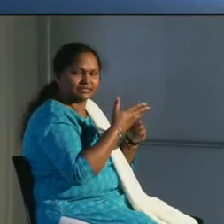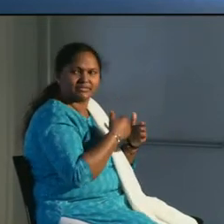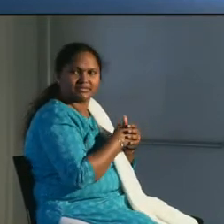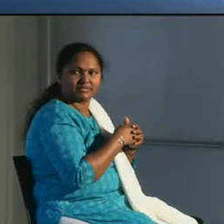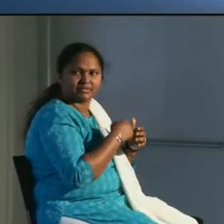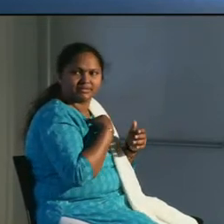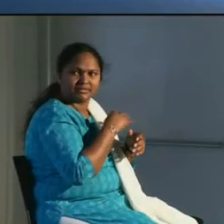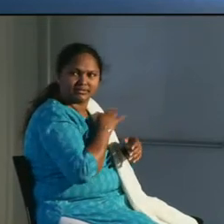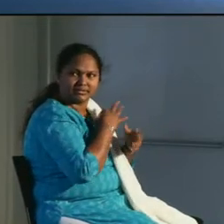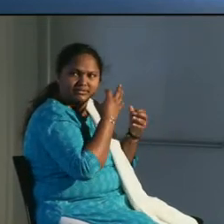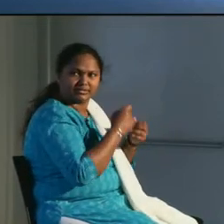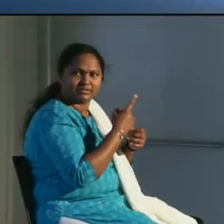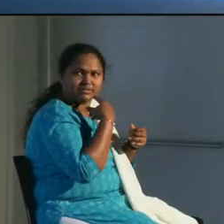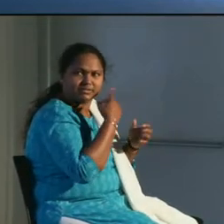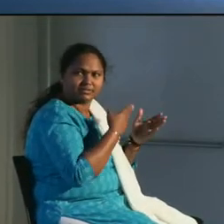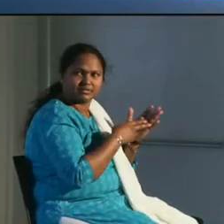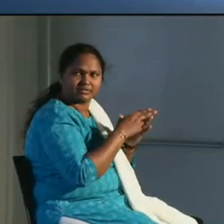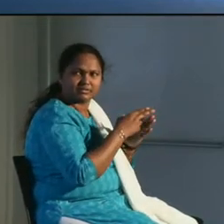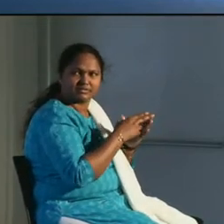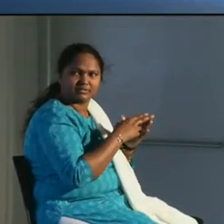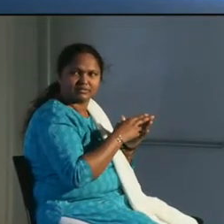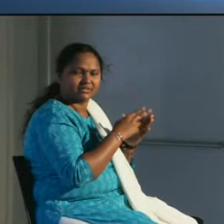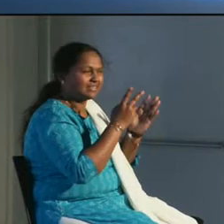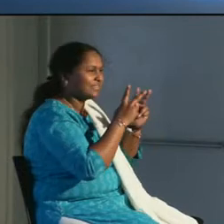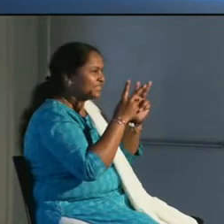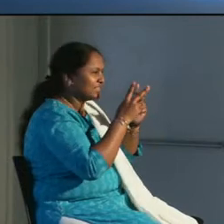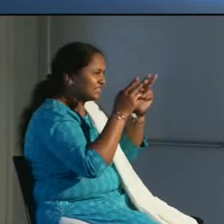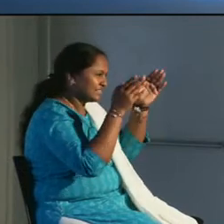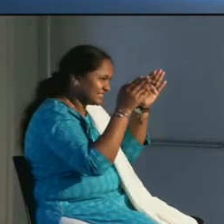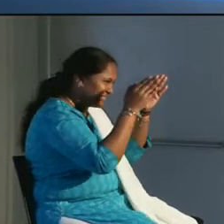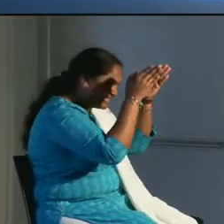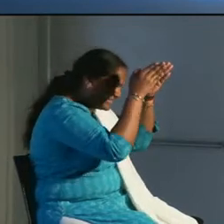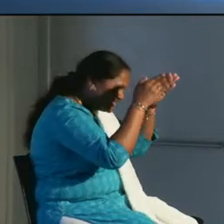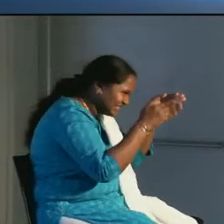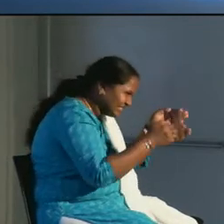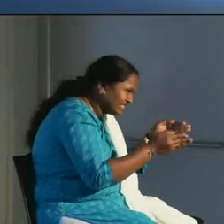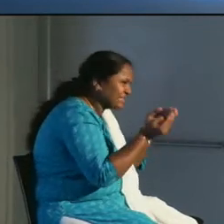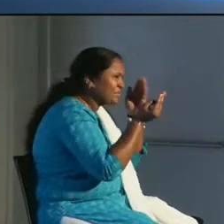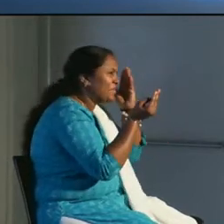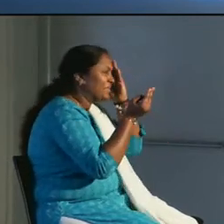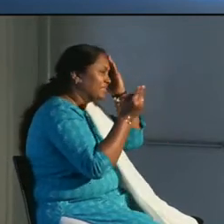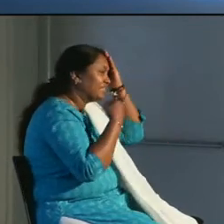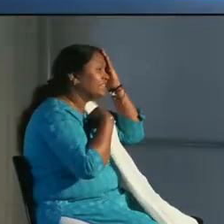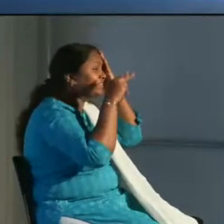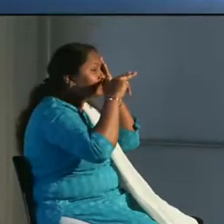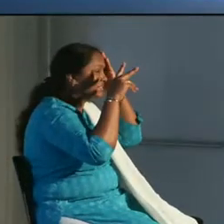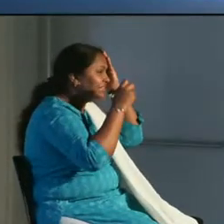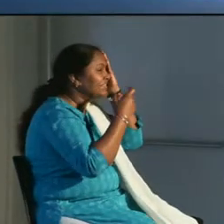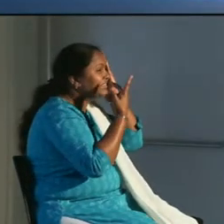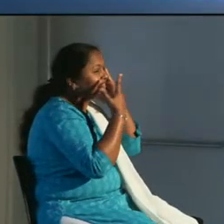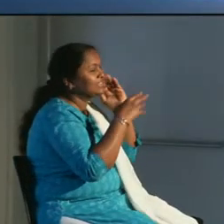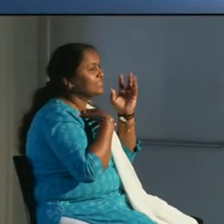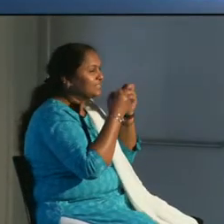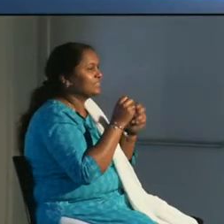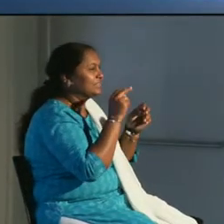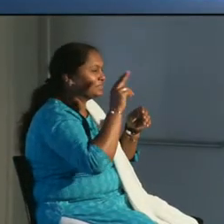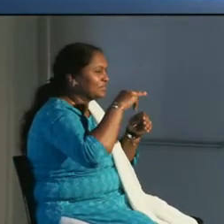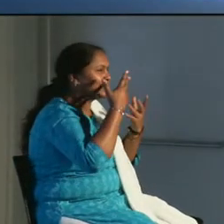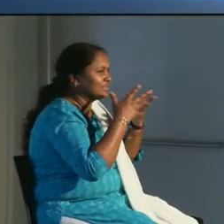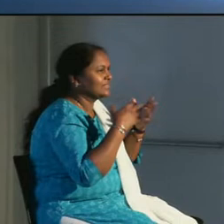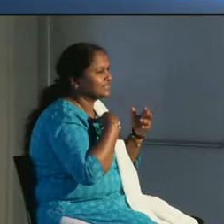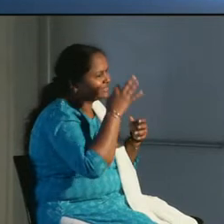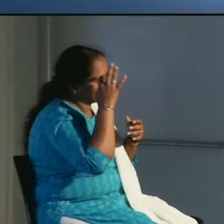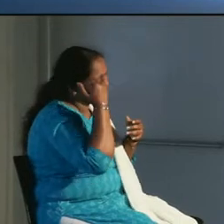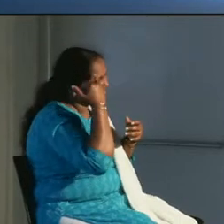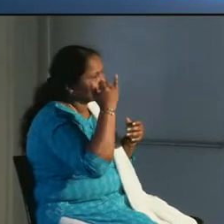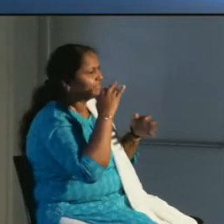What I really liked was the fact that there was very little space to paint anything, but then one had to paint something, and I like the